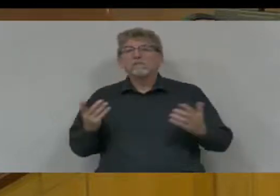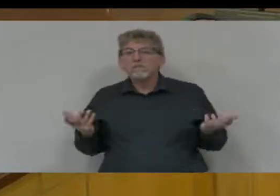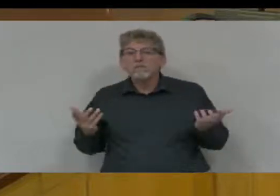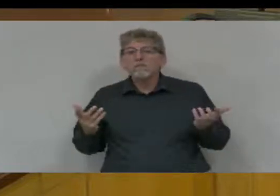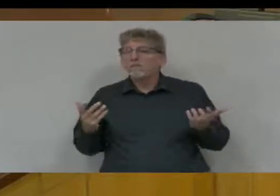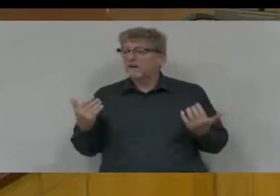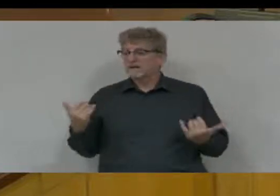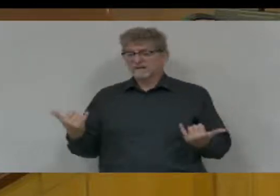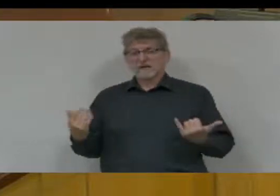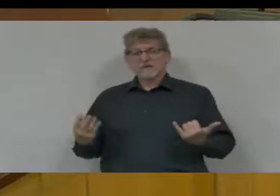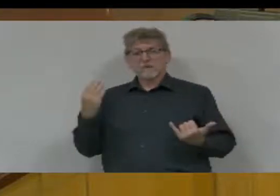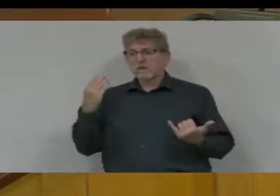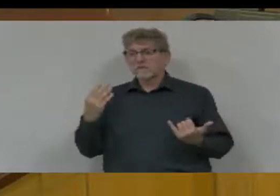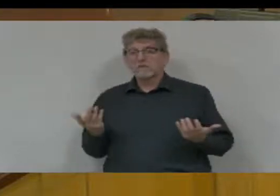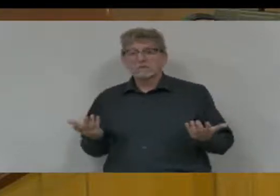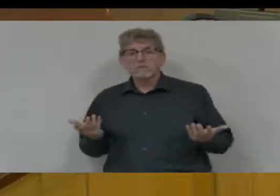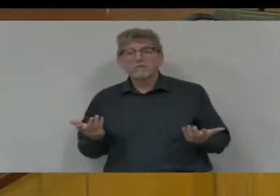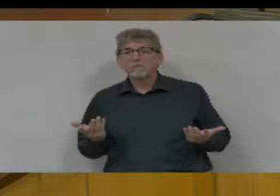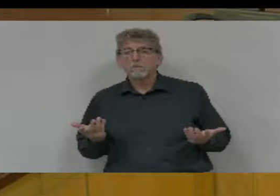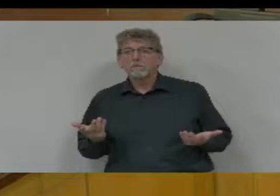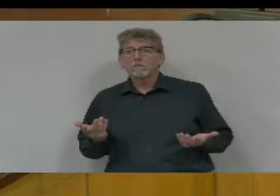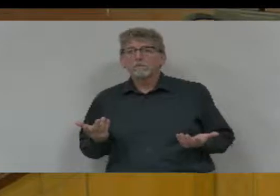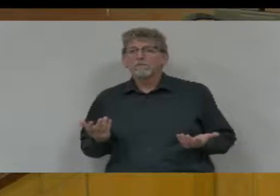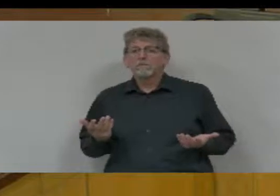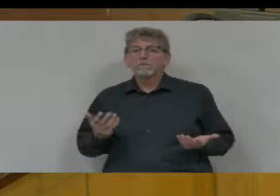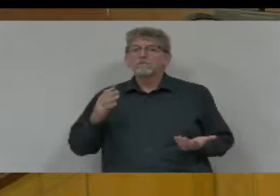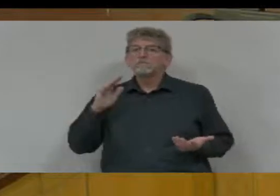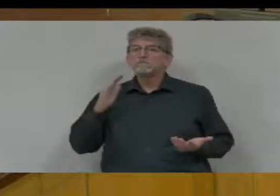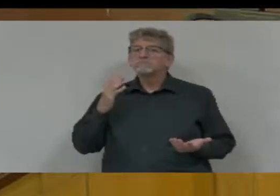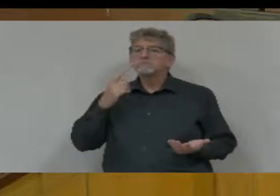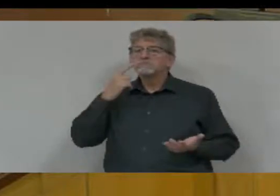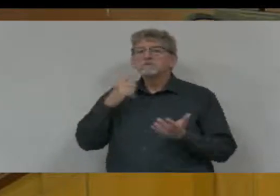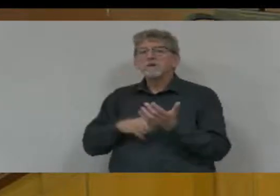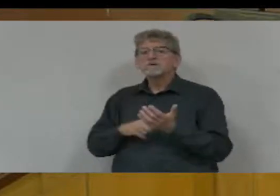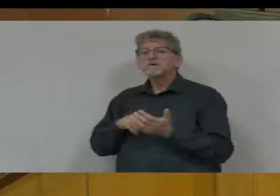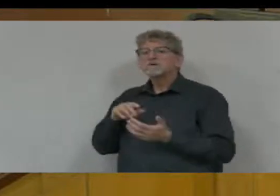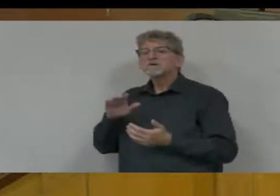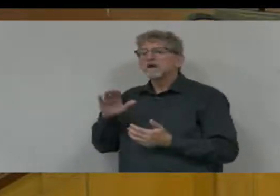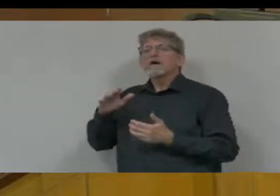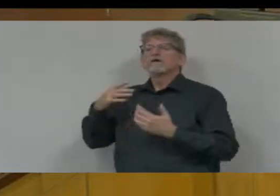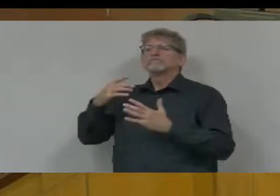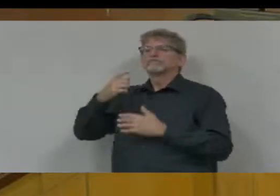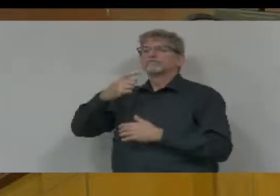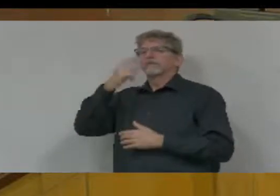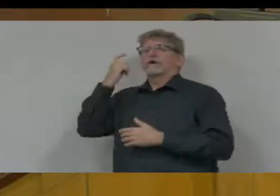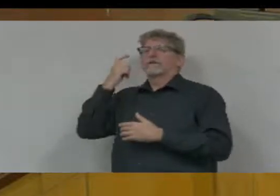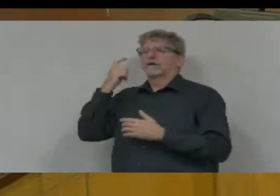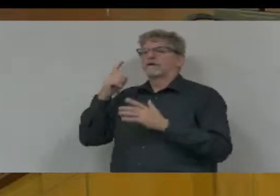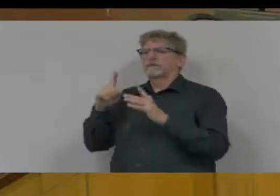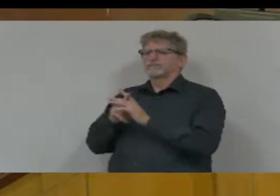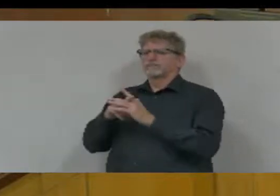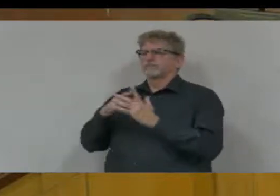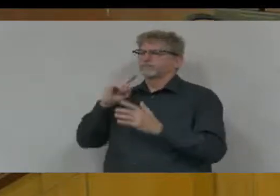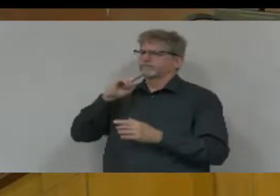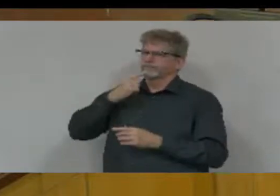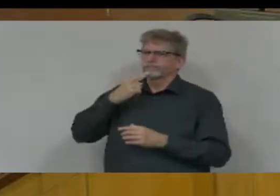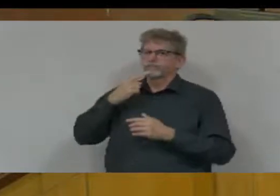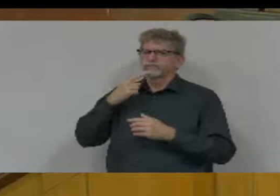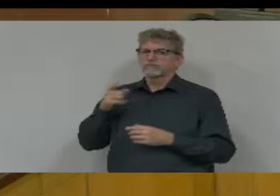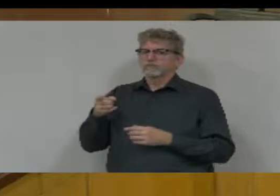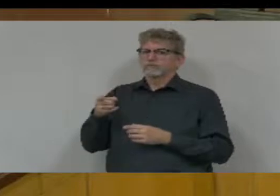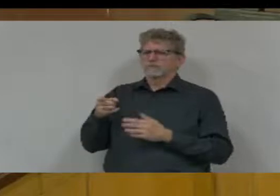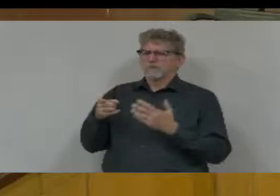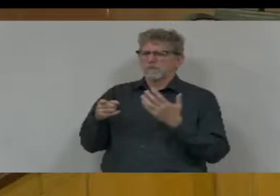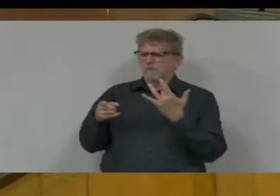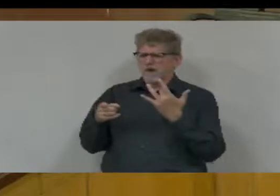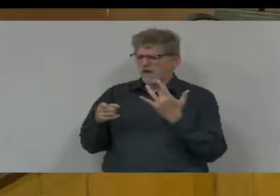well, we've seen some more trauma cases. Is that because the weather's good and people are outside doing things they maybe otherwise wouldn't do, and now we're seeing